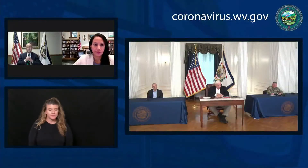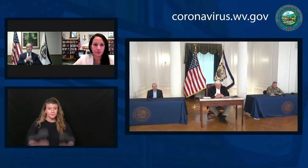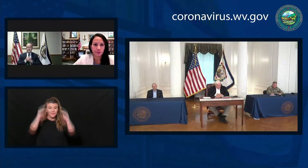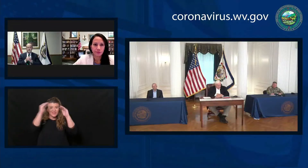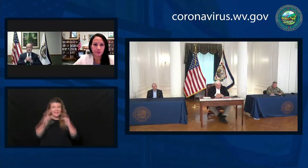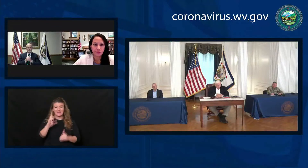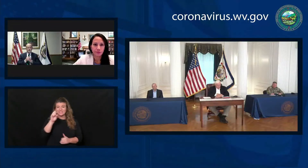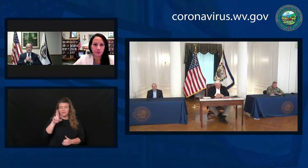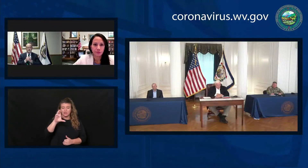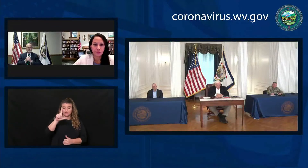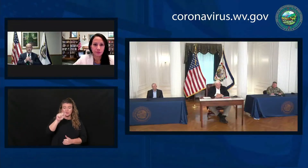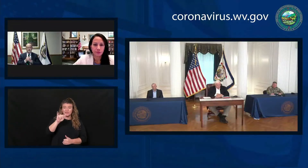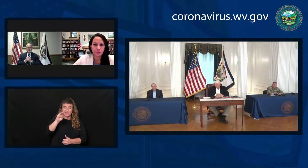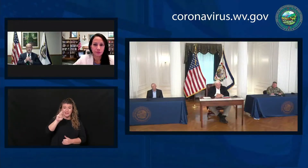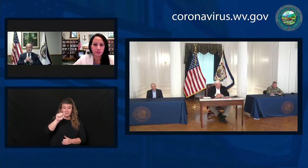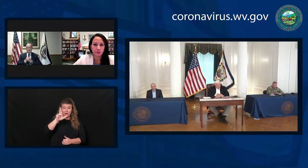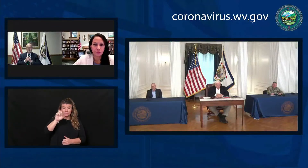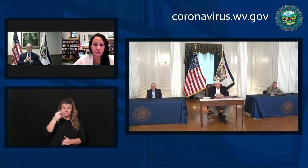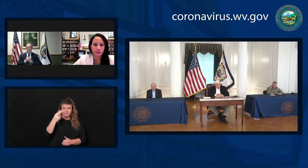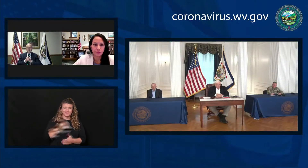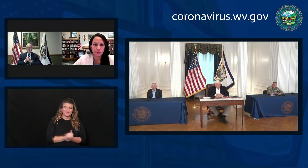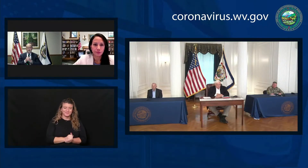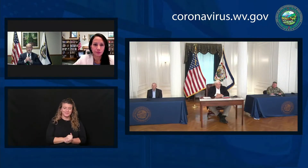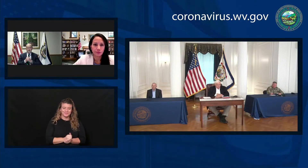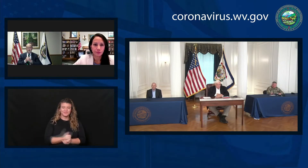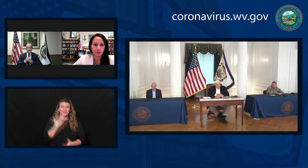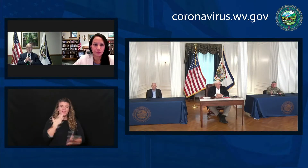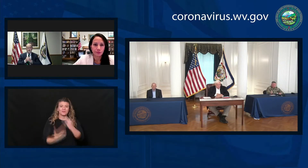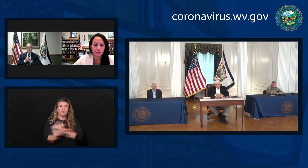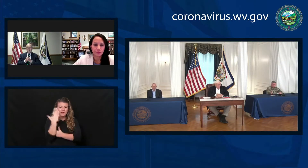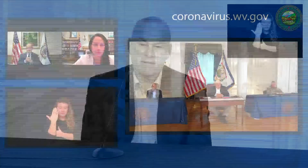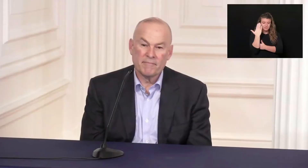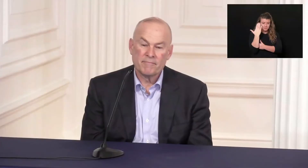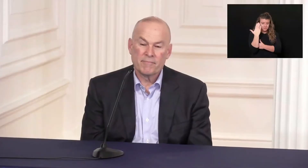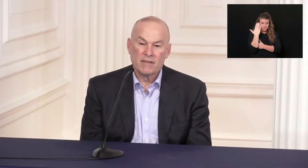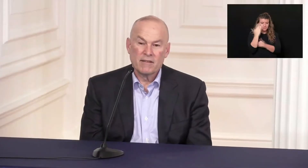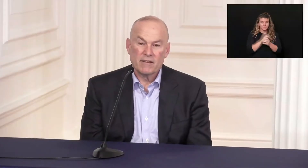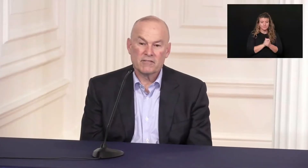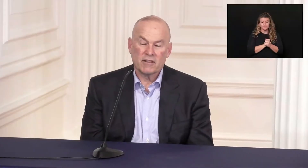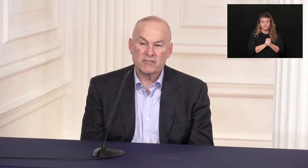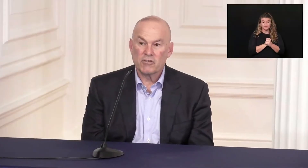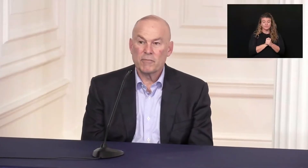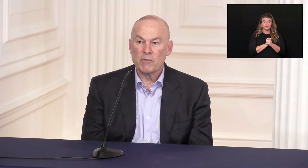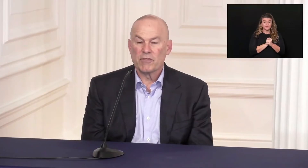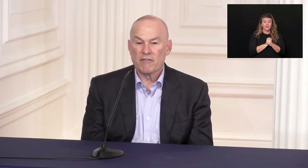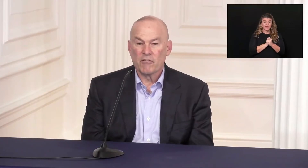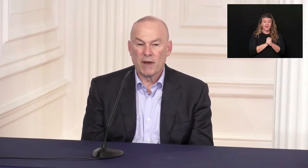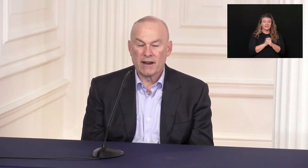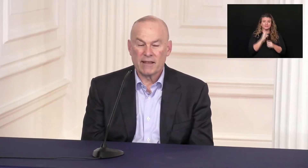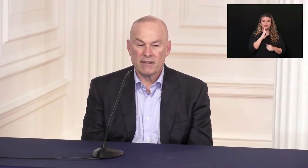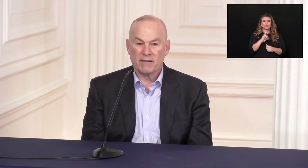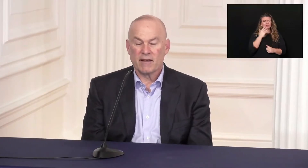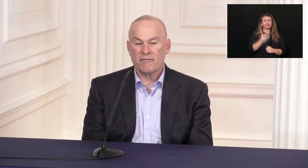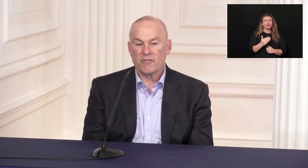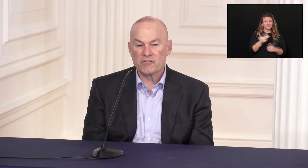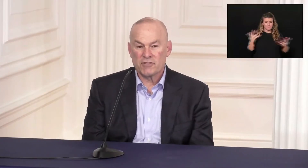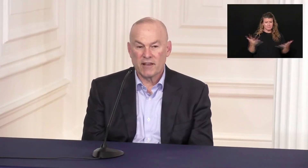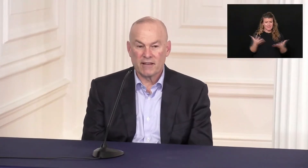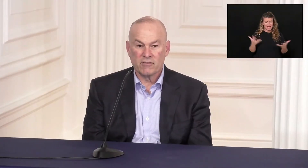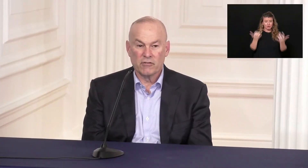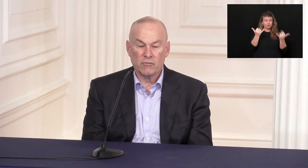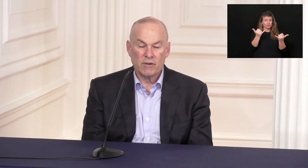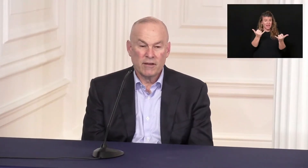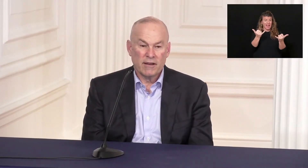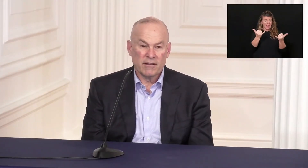our coronavirus czar. Well, good morning. It's good to be with everybody, and I'd first